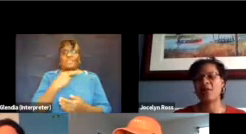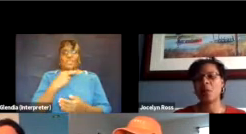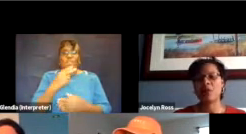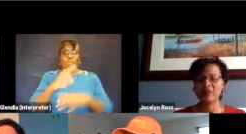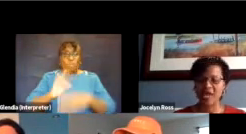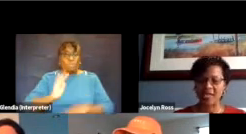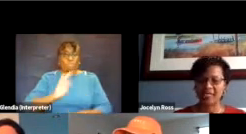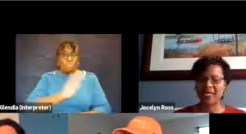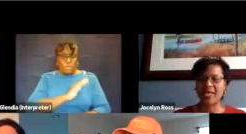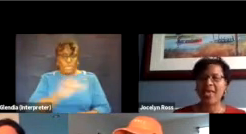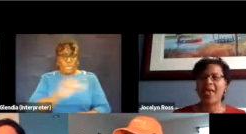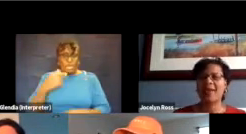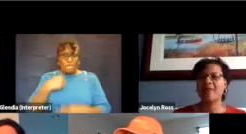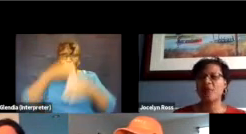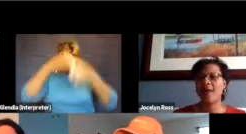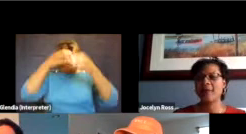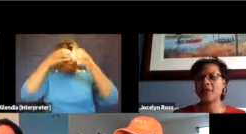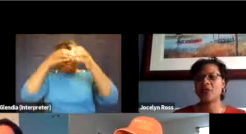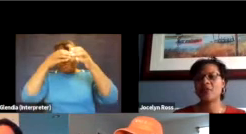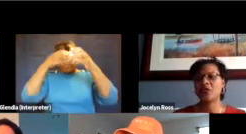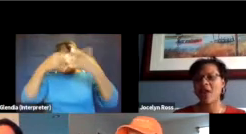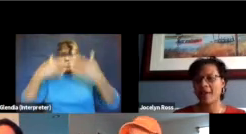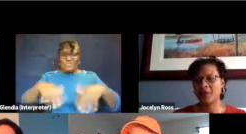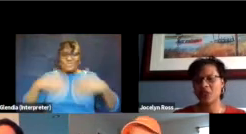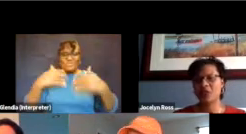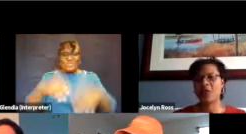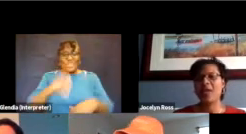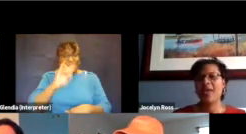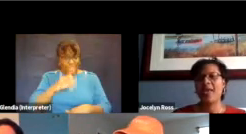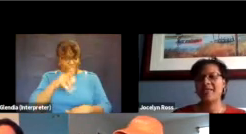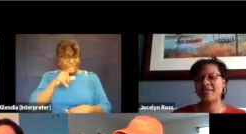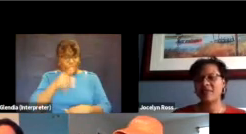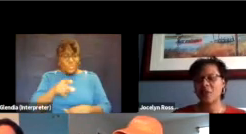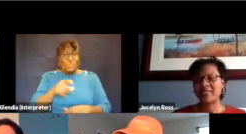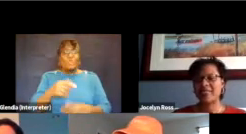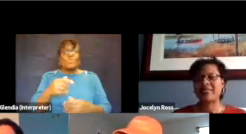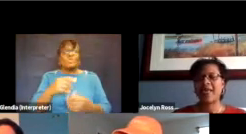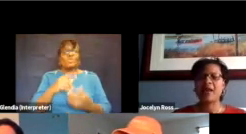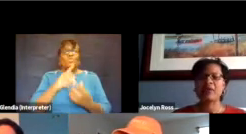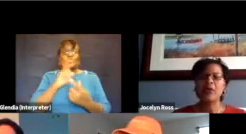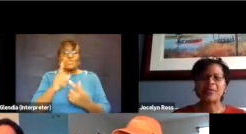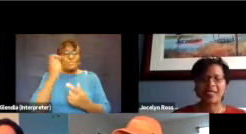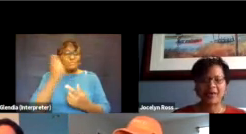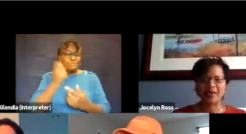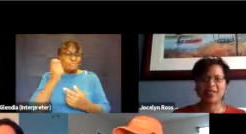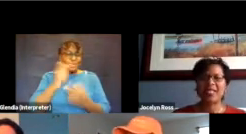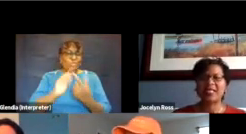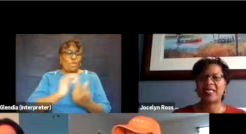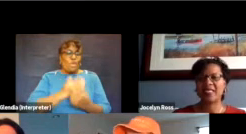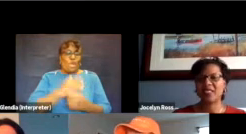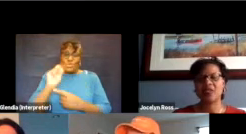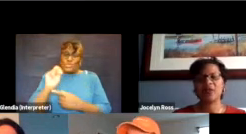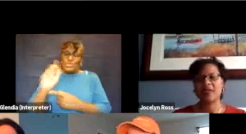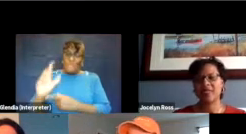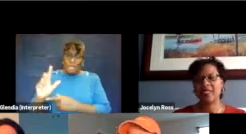come with a wealth of knowledge. And if you happen to subscribe to Hands and Voices and our newsletter, then